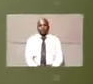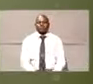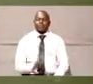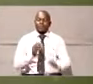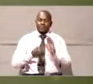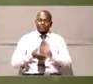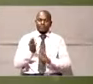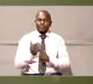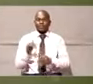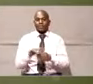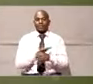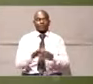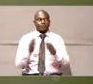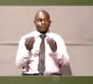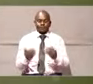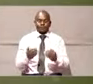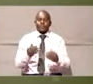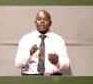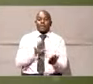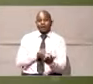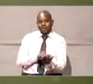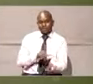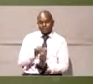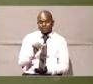Quickly into business. Airlines.